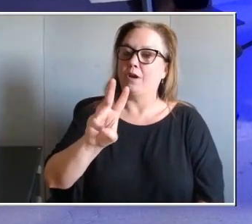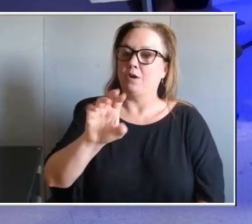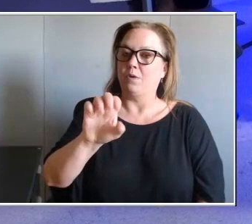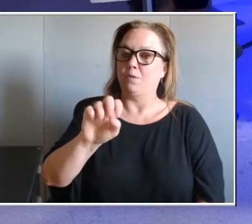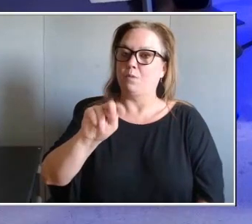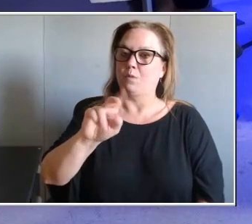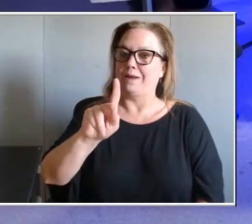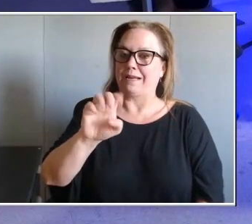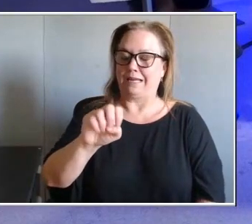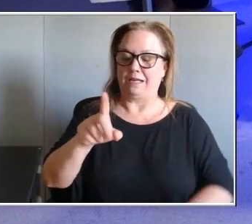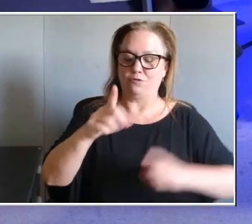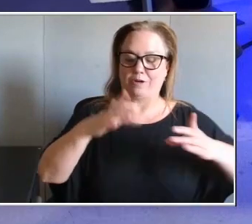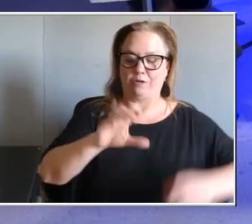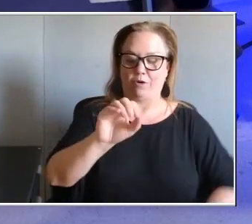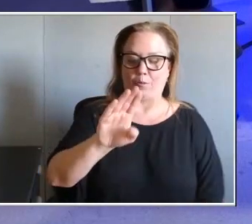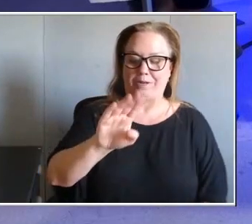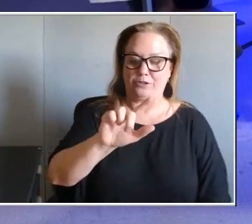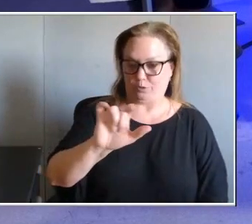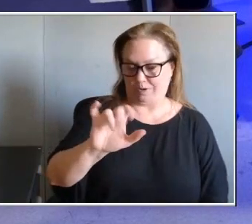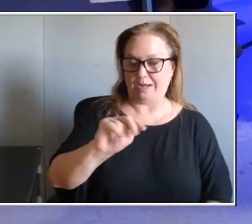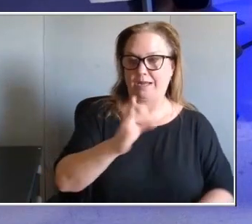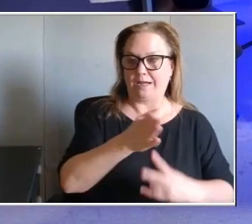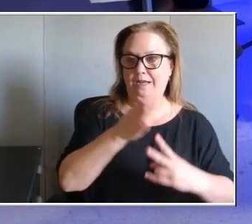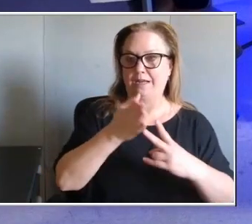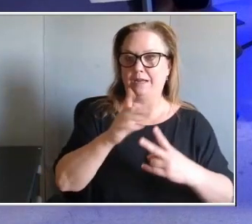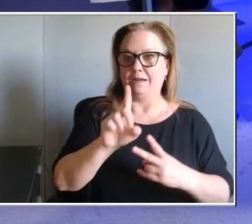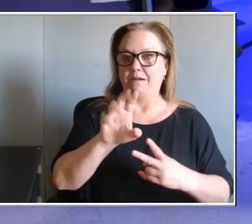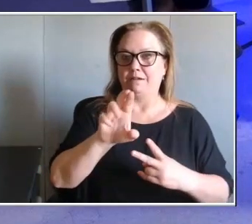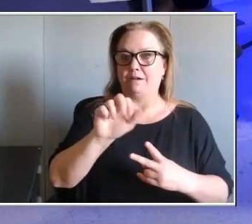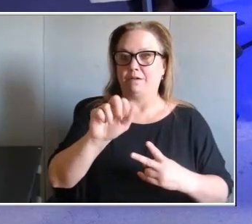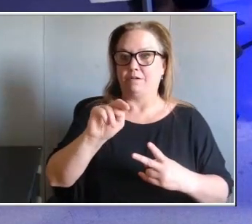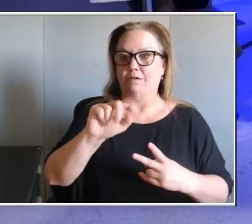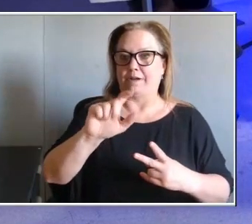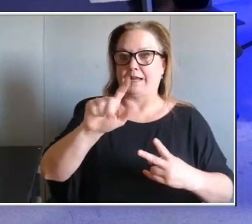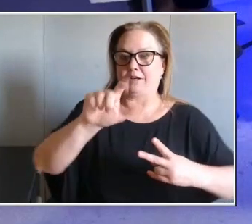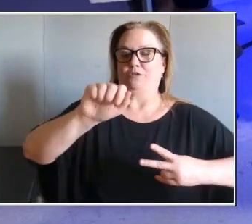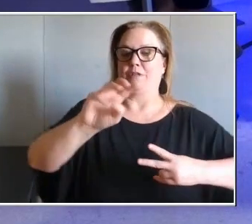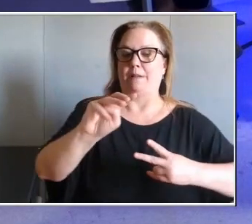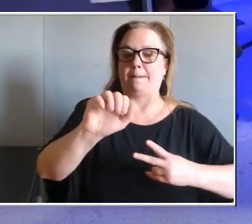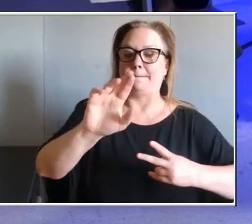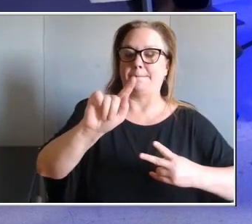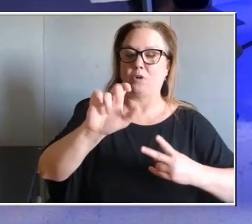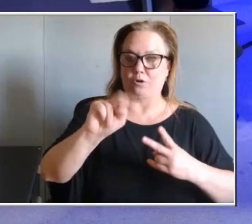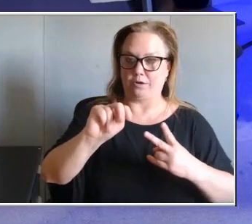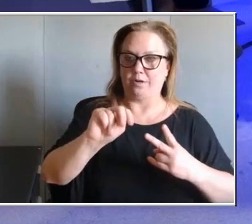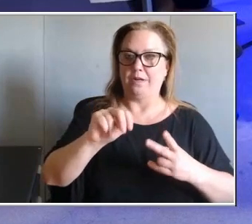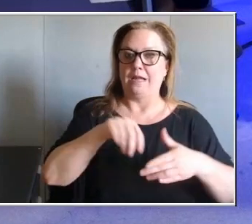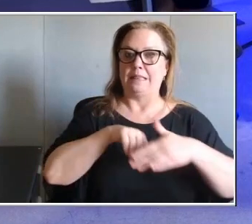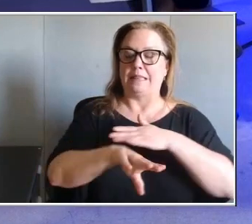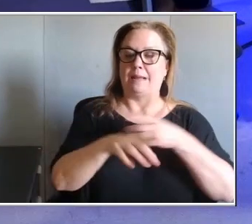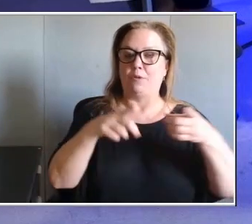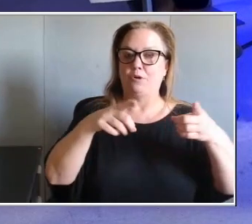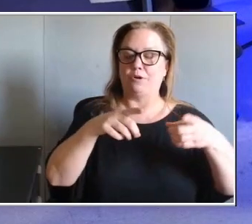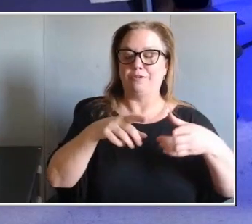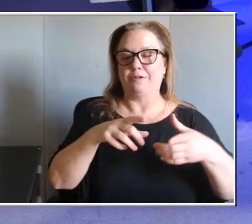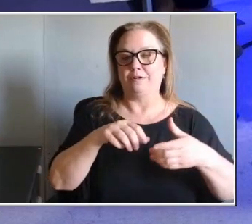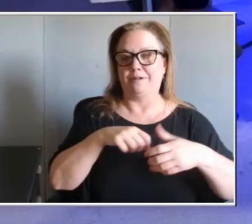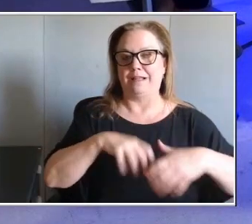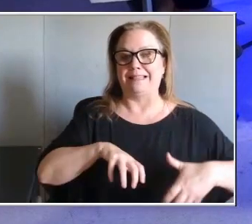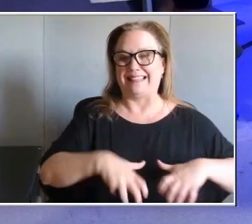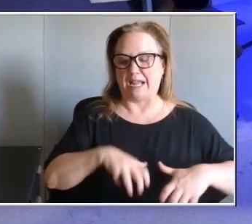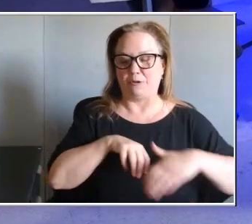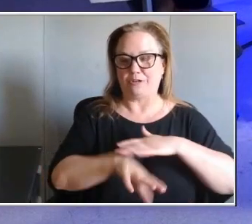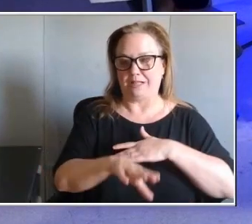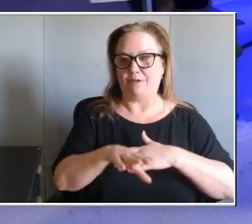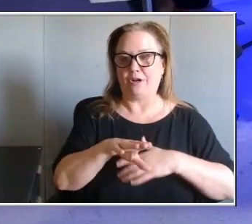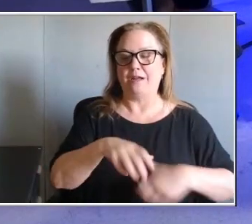and gynecology here at KU Med, and Dr. Angela Martin, the medical director of labor and delivery, maternal fetal medicine